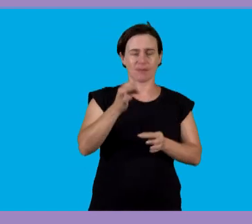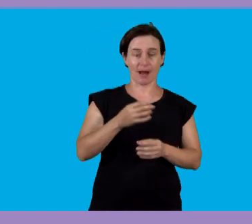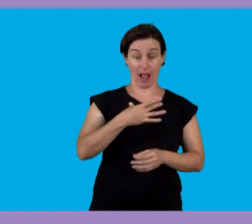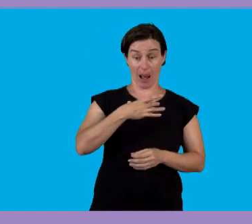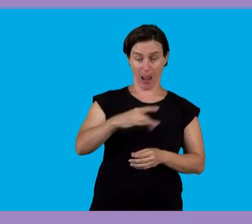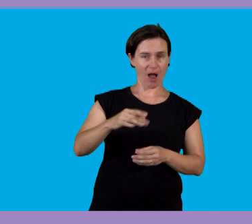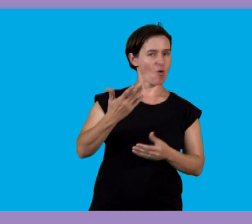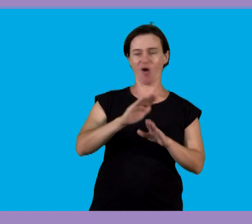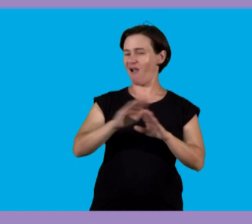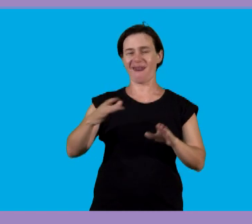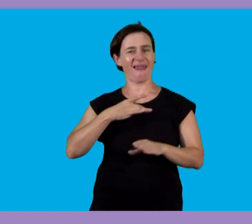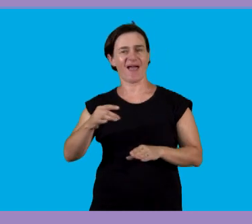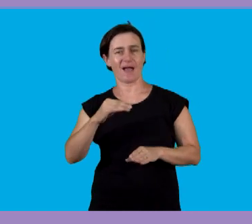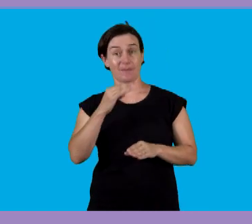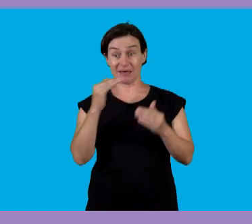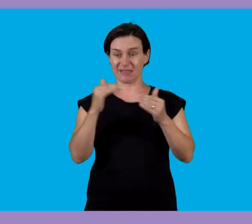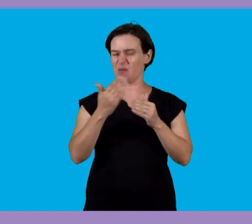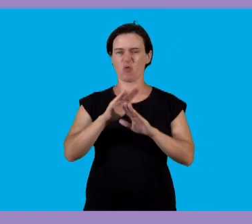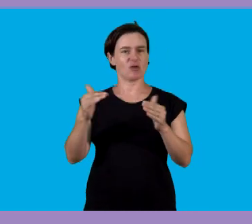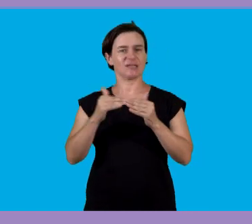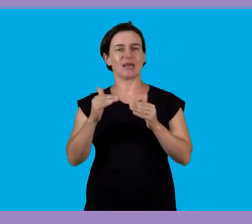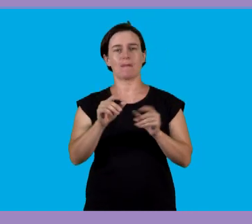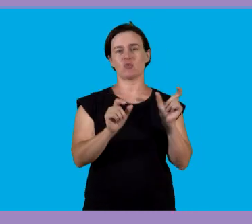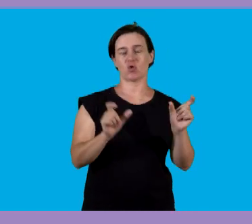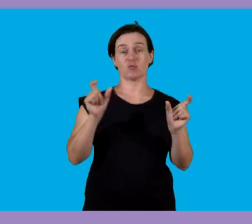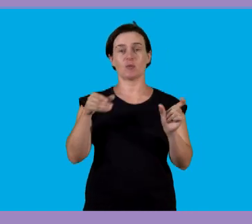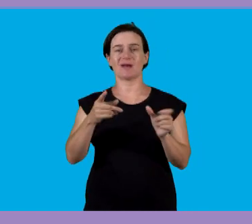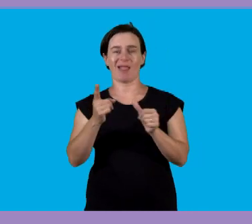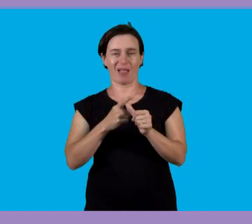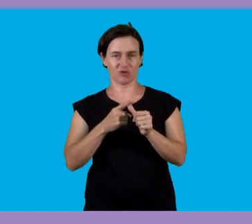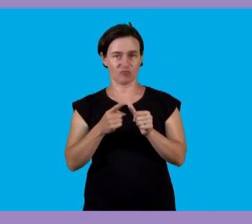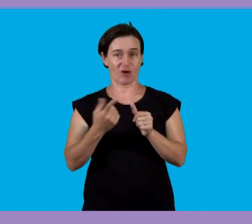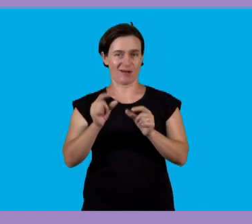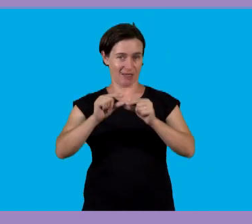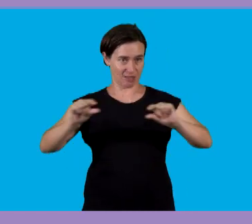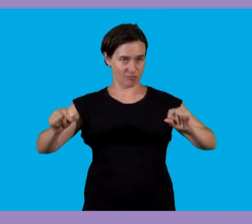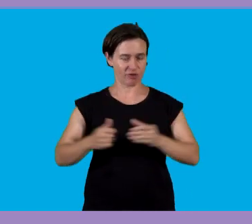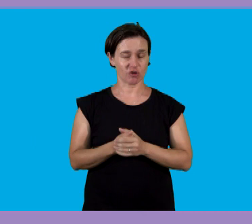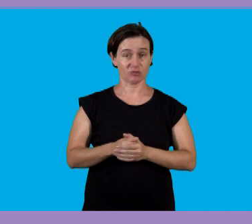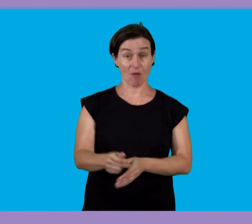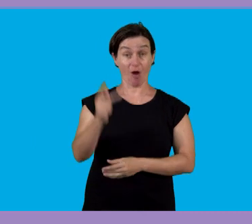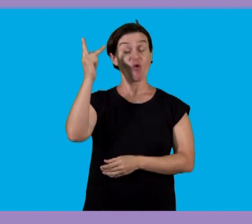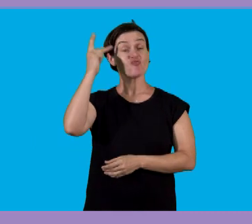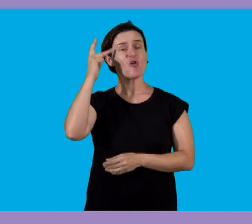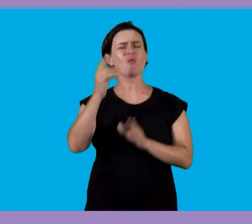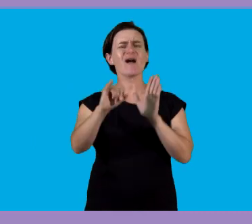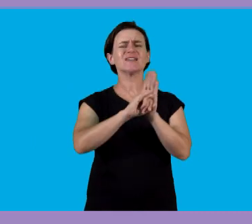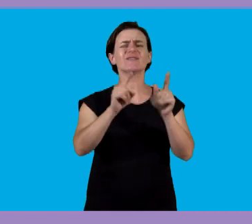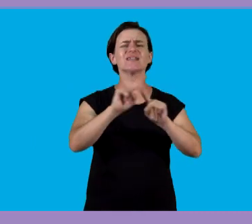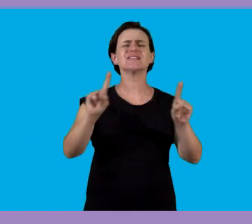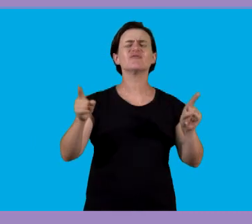unlike terms in an algebraic expression. Know and identify the different types